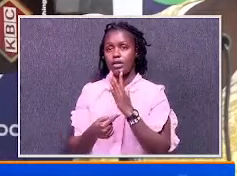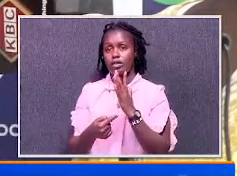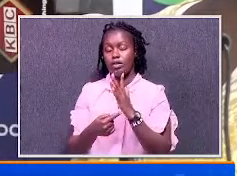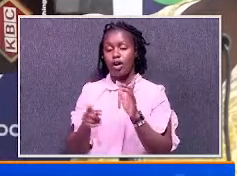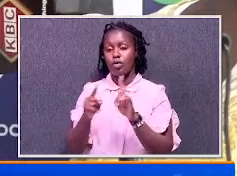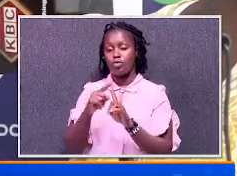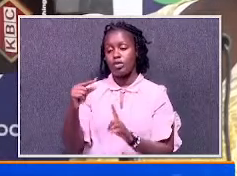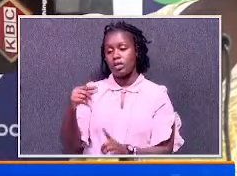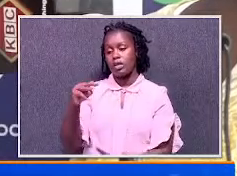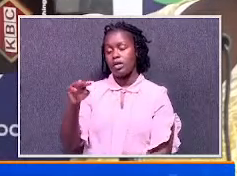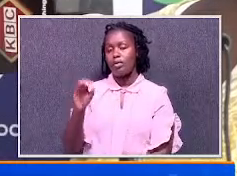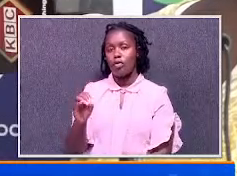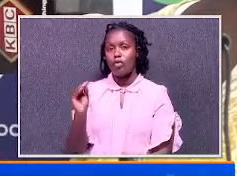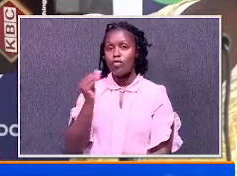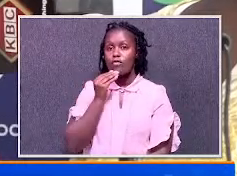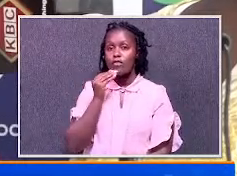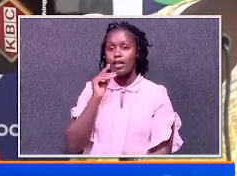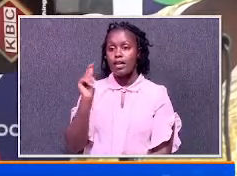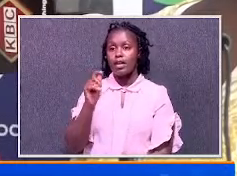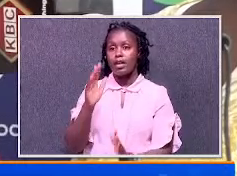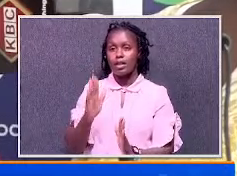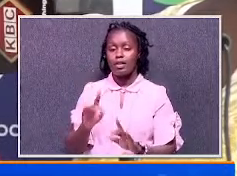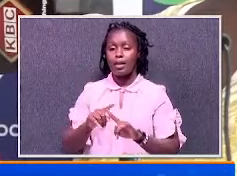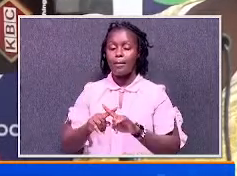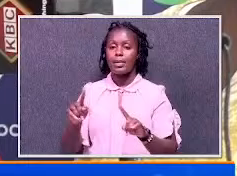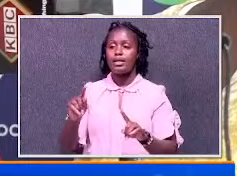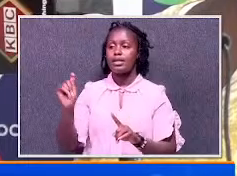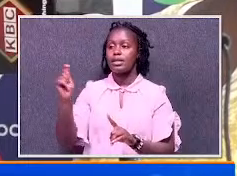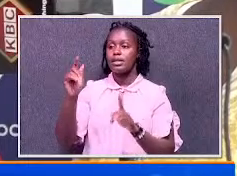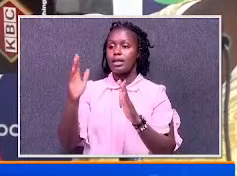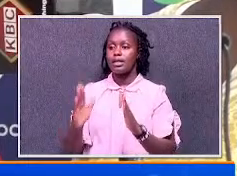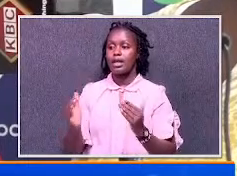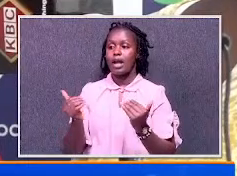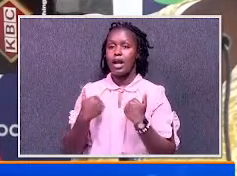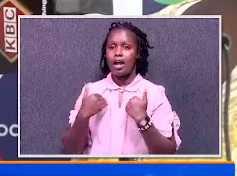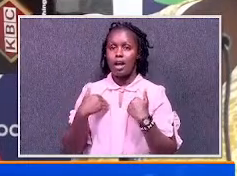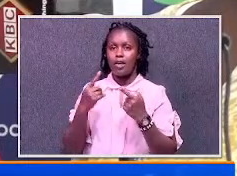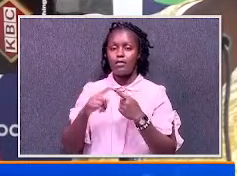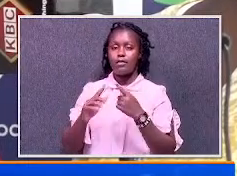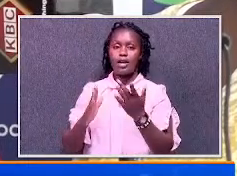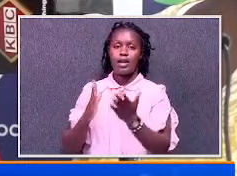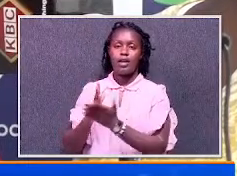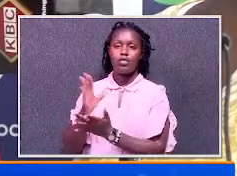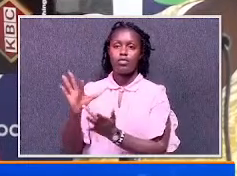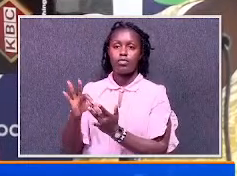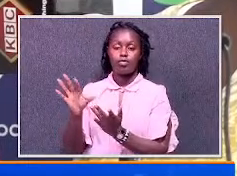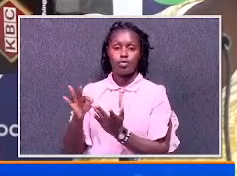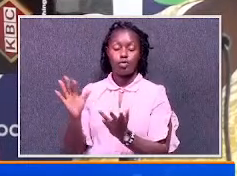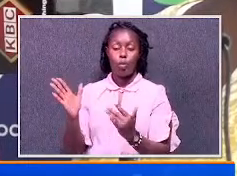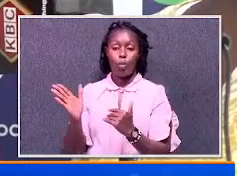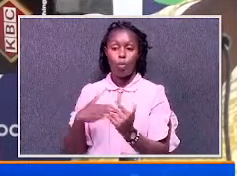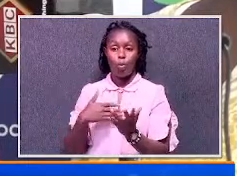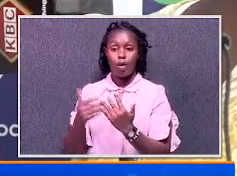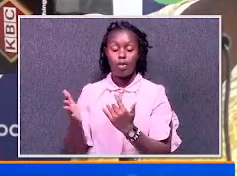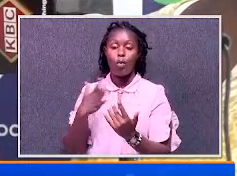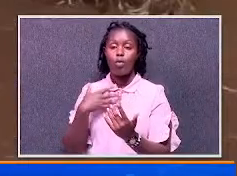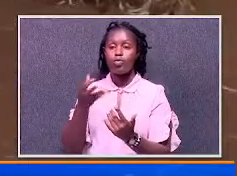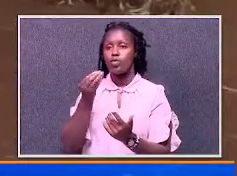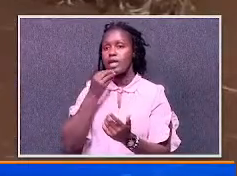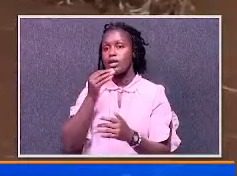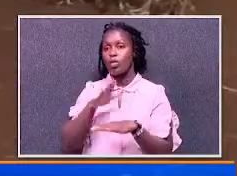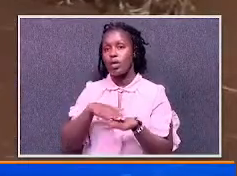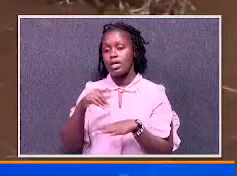GMOs to feed Kenyans. Yet Kenyans have a right to choose whether they want to feed on GMO or